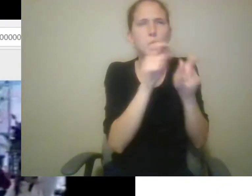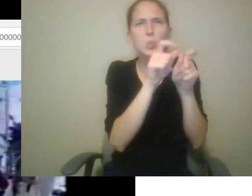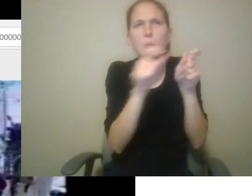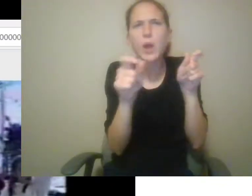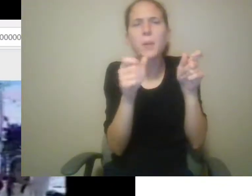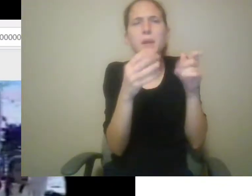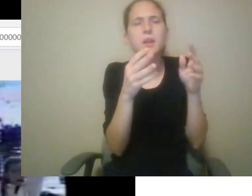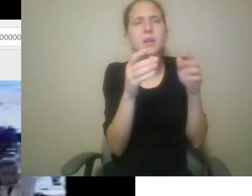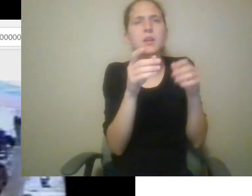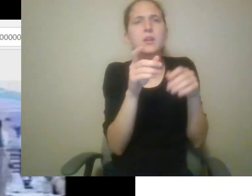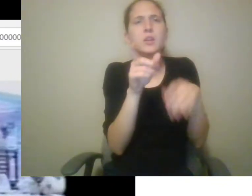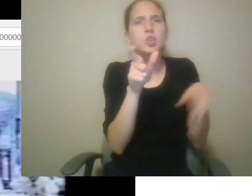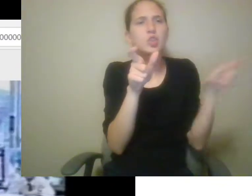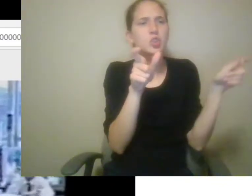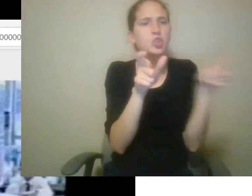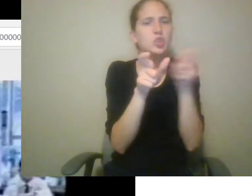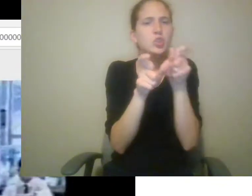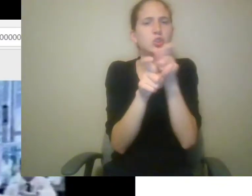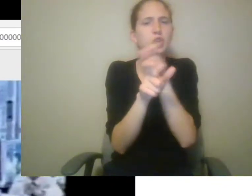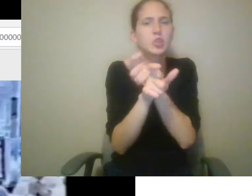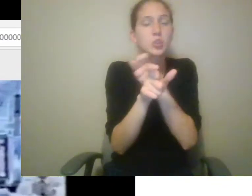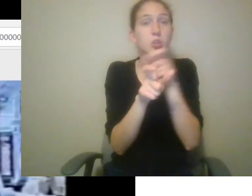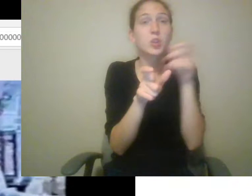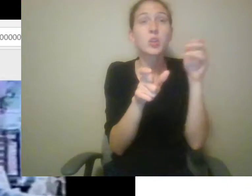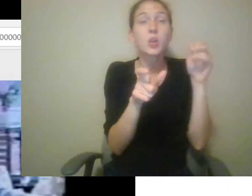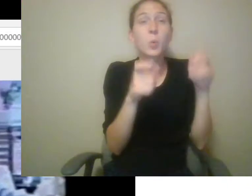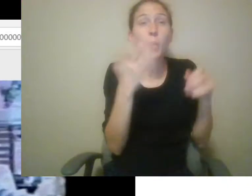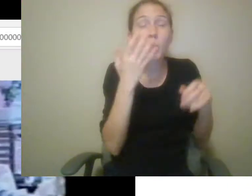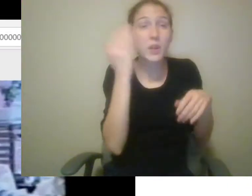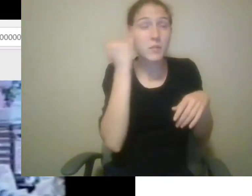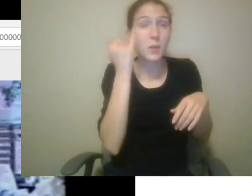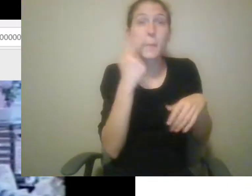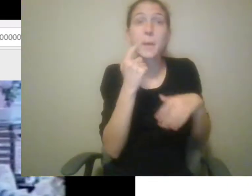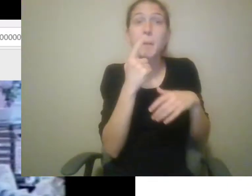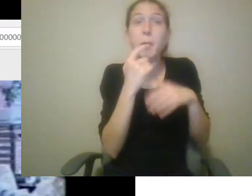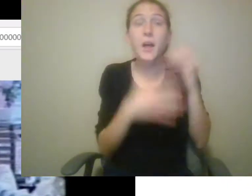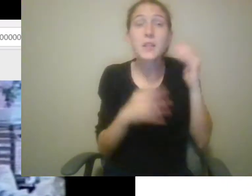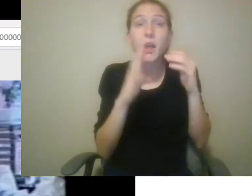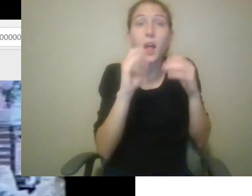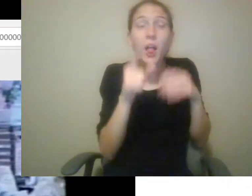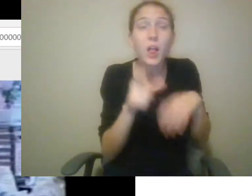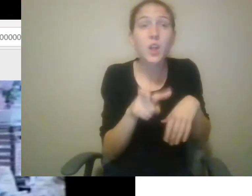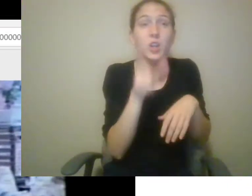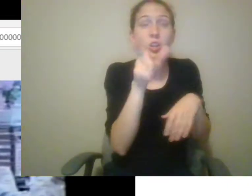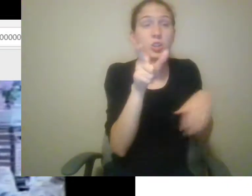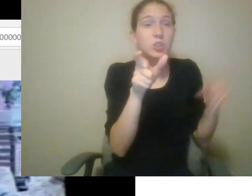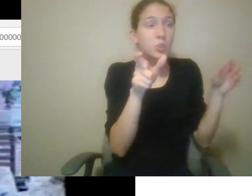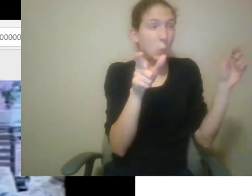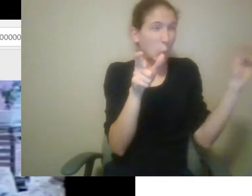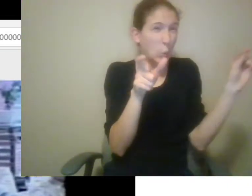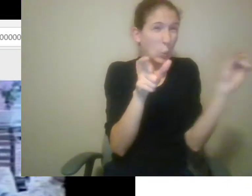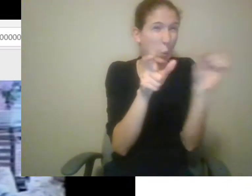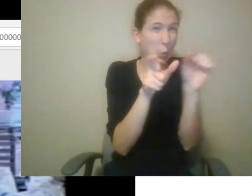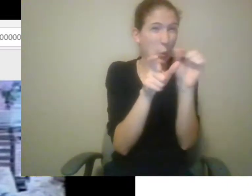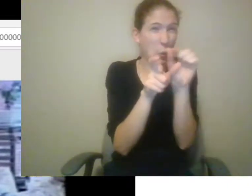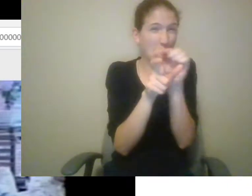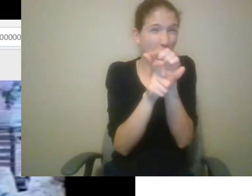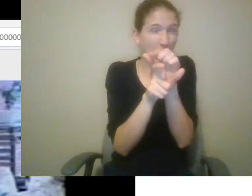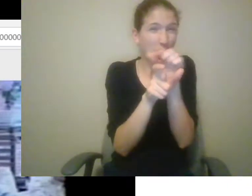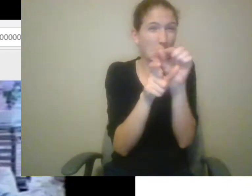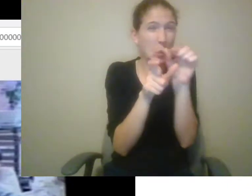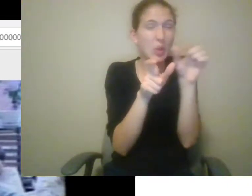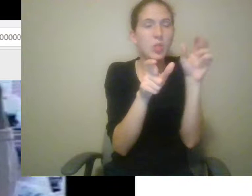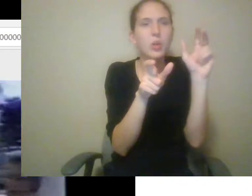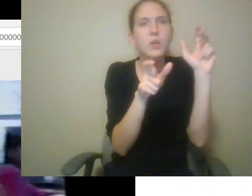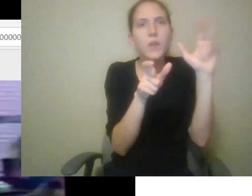cell. Brendan? 35. Okay, so you can see that they're incredibly small. Incredibly small.